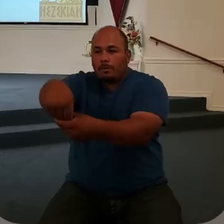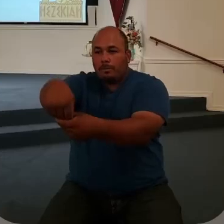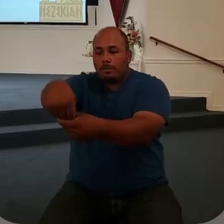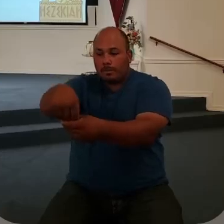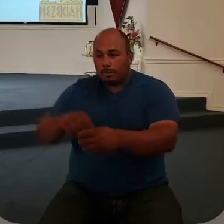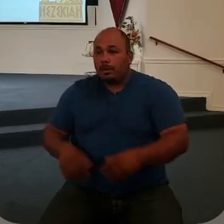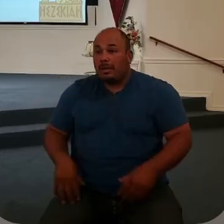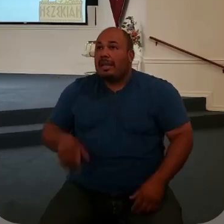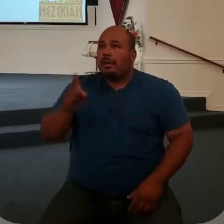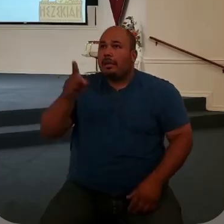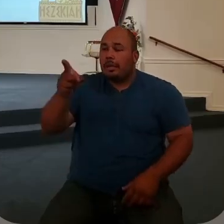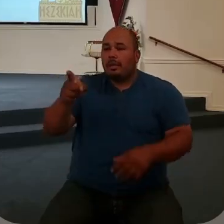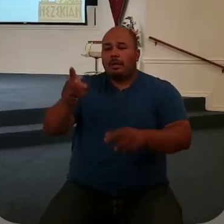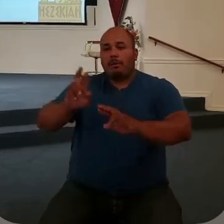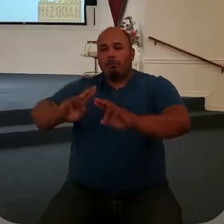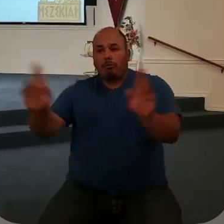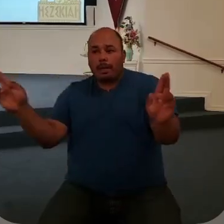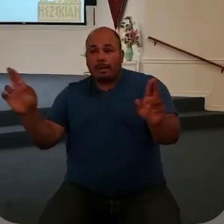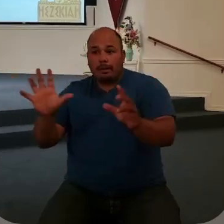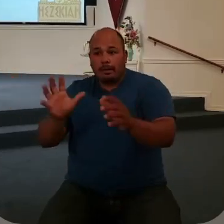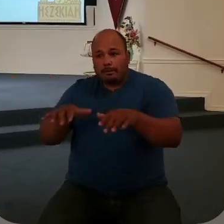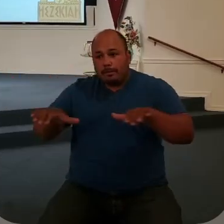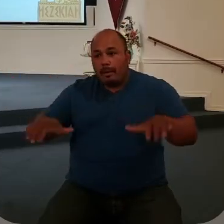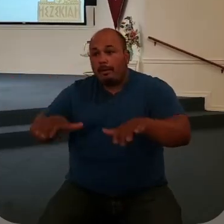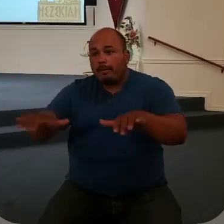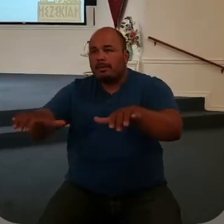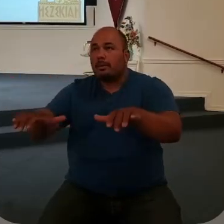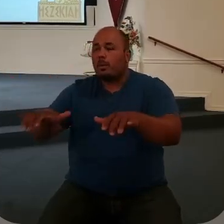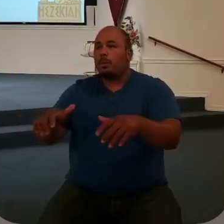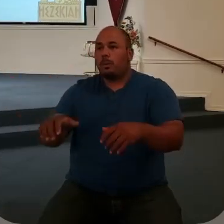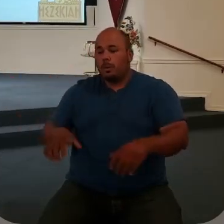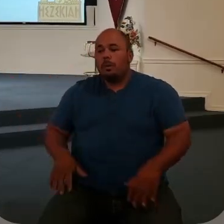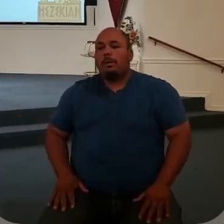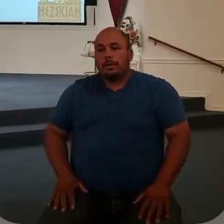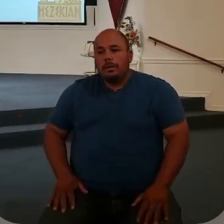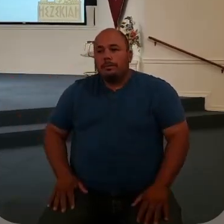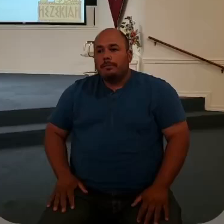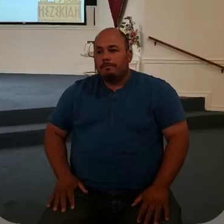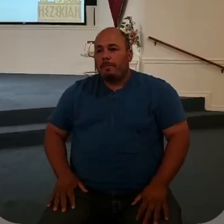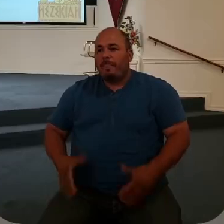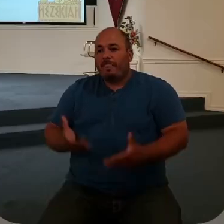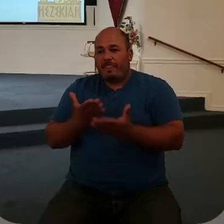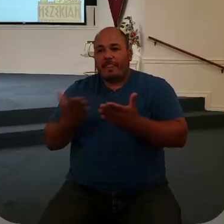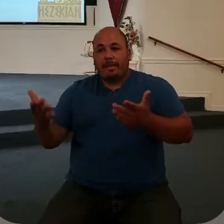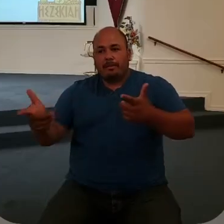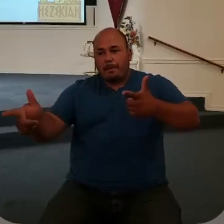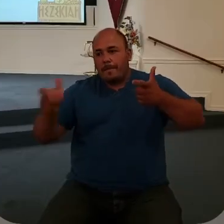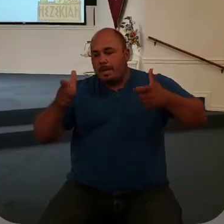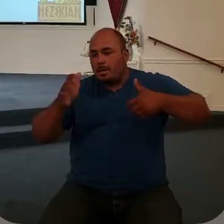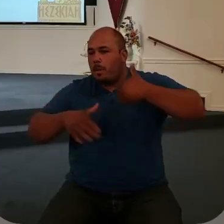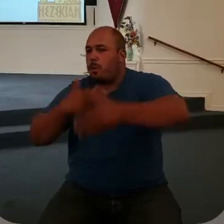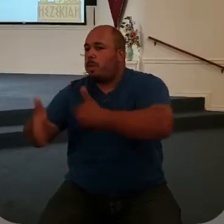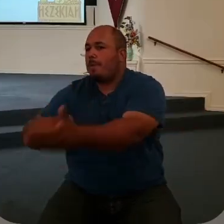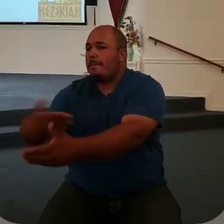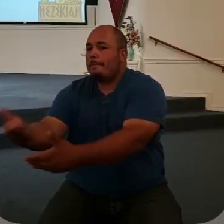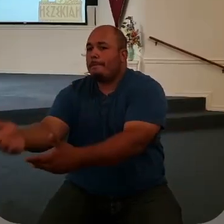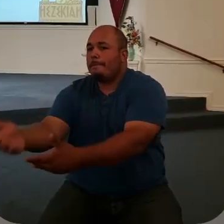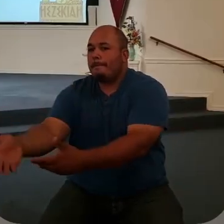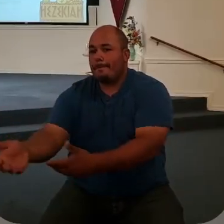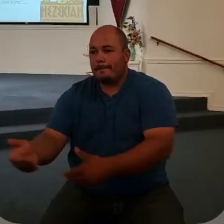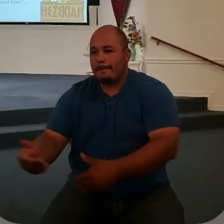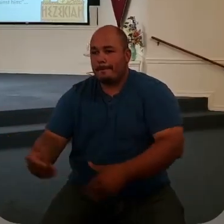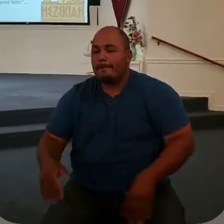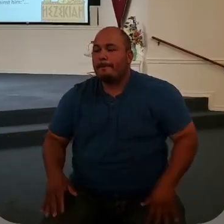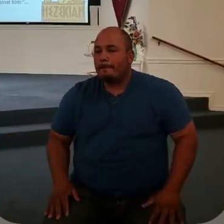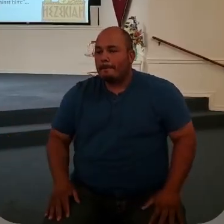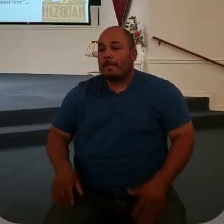to act, he can act very quickly. Things speed up here at the end of the story. Verse 20.